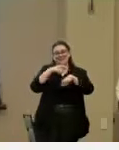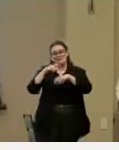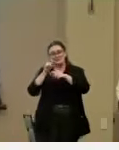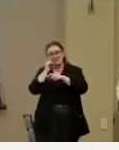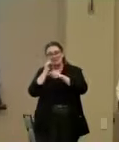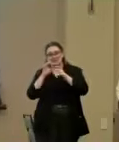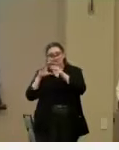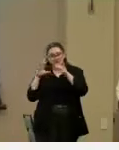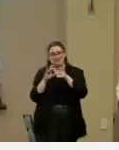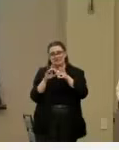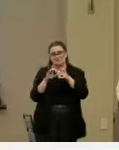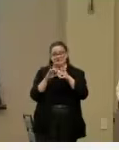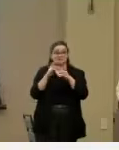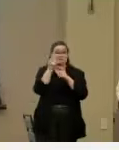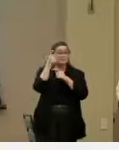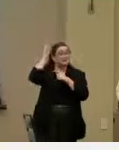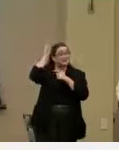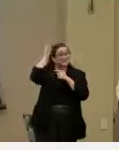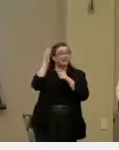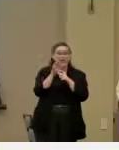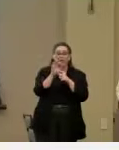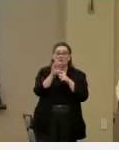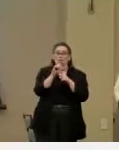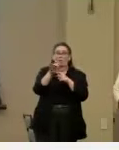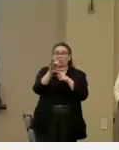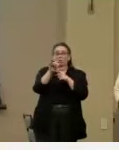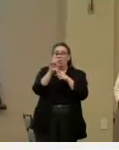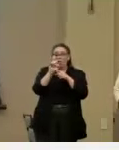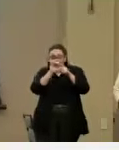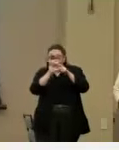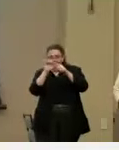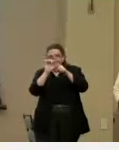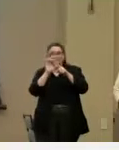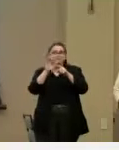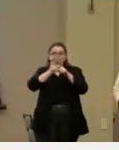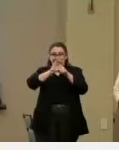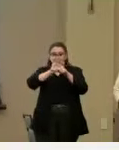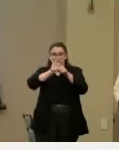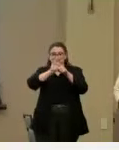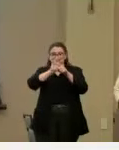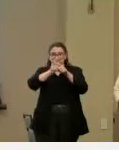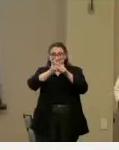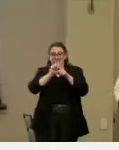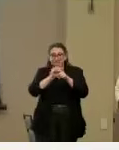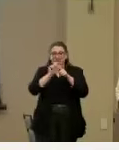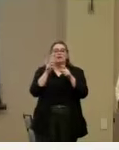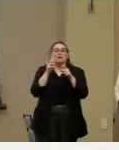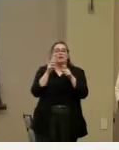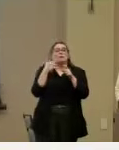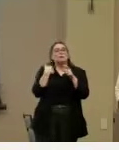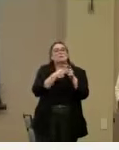in the hair follicle, it can permanently destroy that hair follicle. I'm sure we've seen photos of lupus affecting the